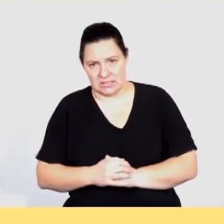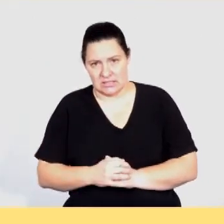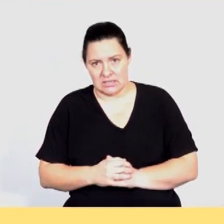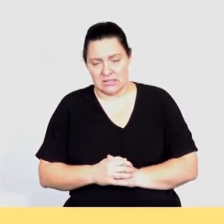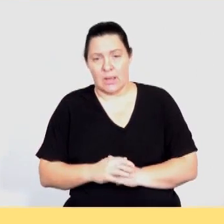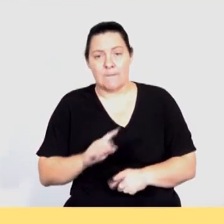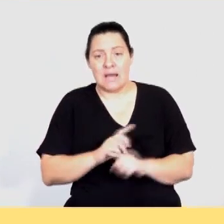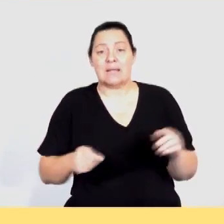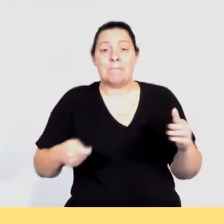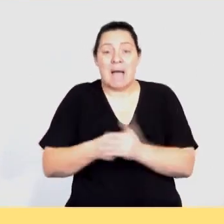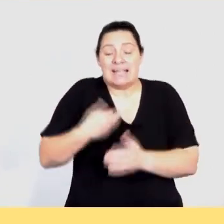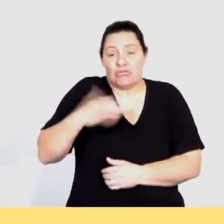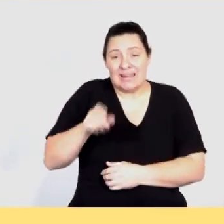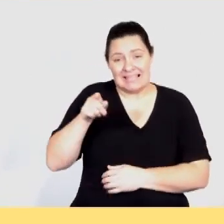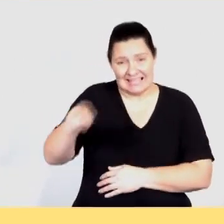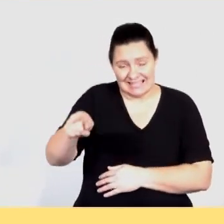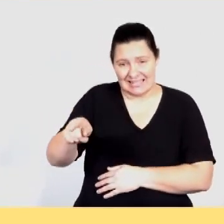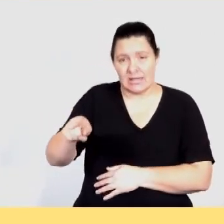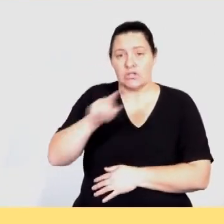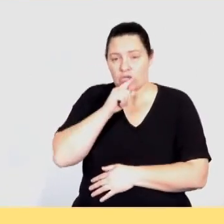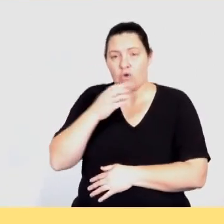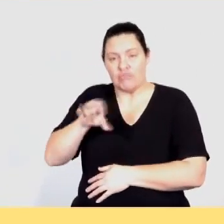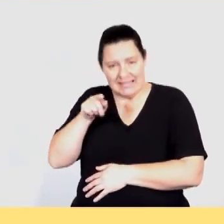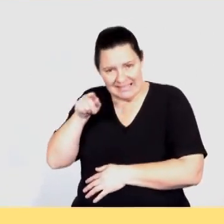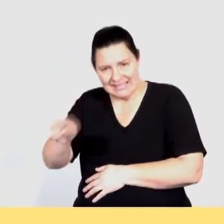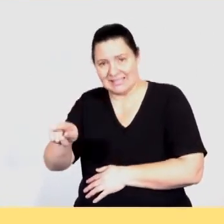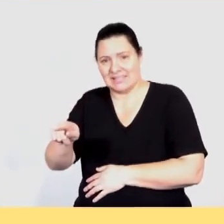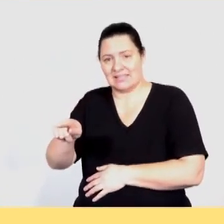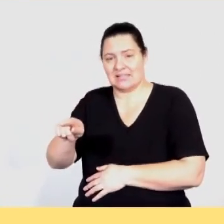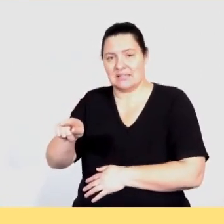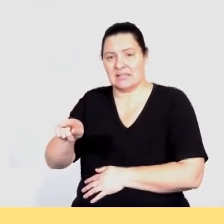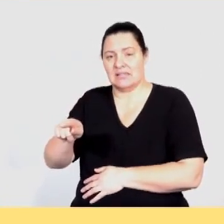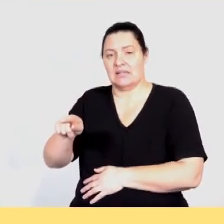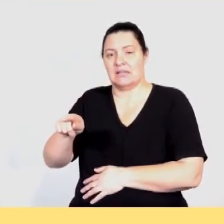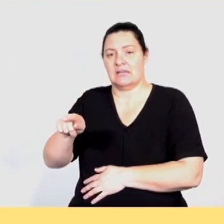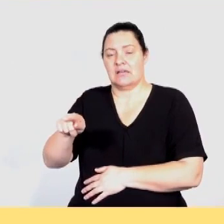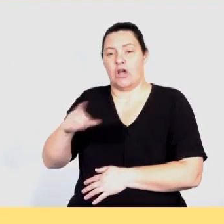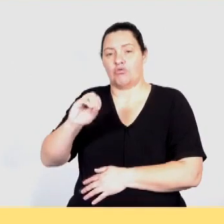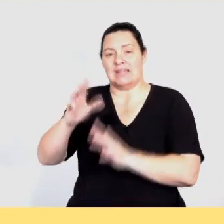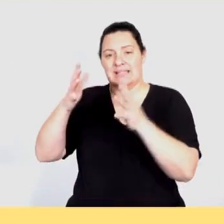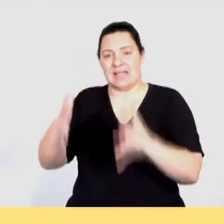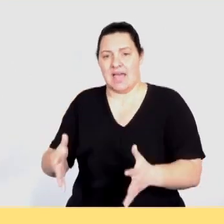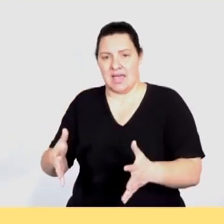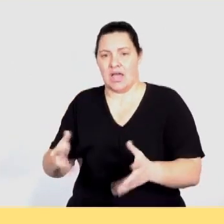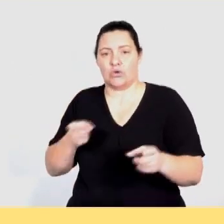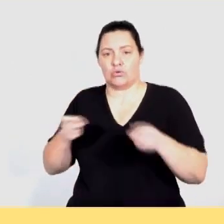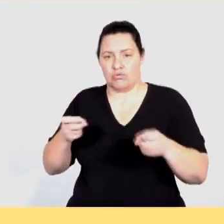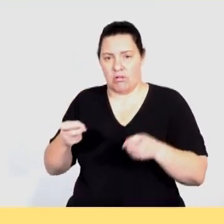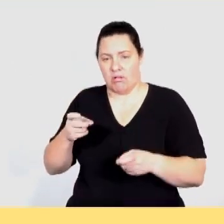30,000. But I bought it on credit. That means I'm going to credit now my